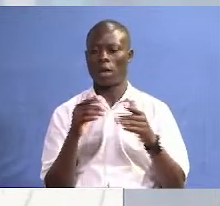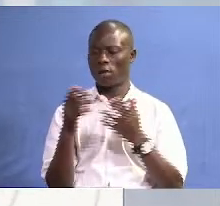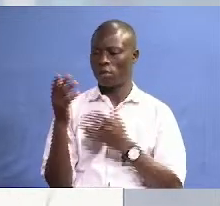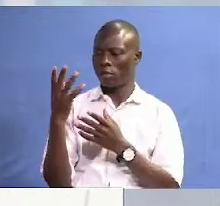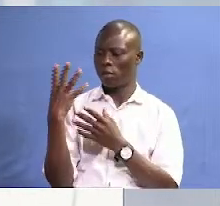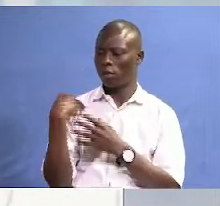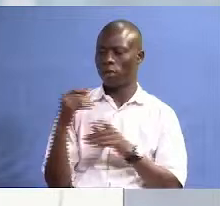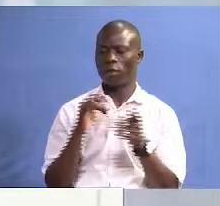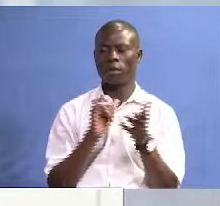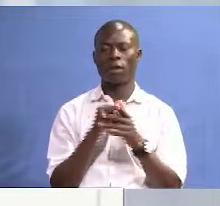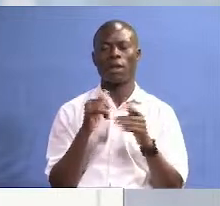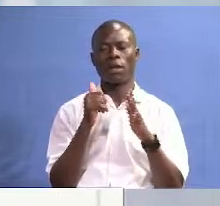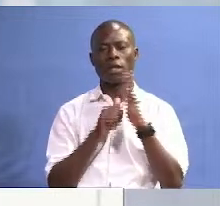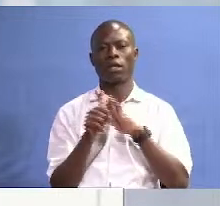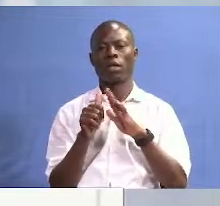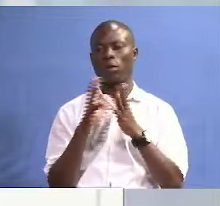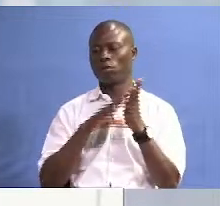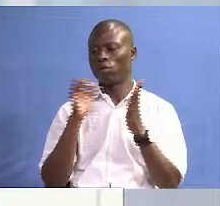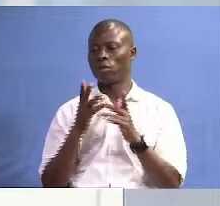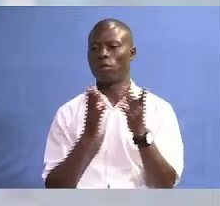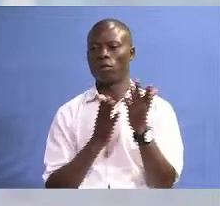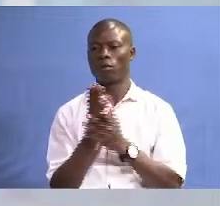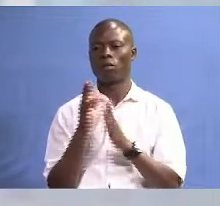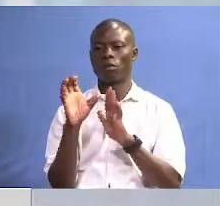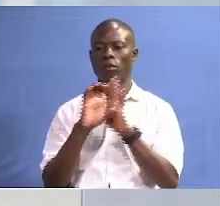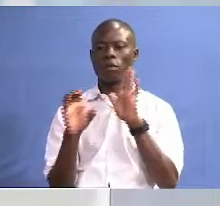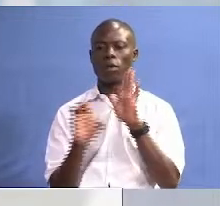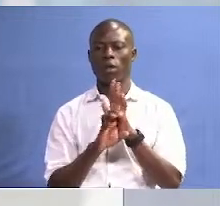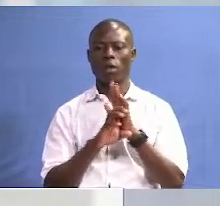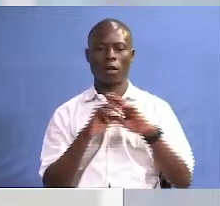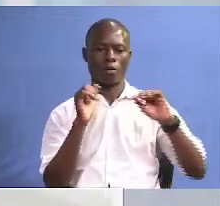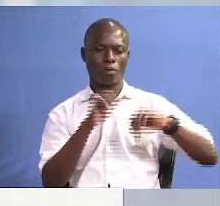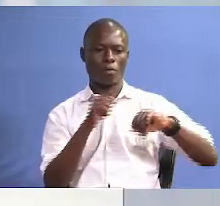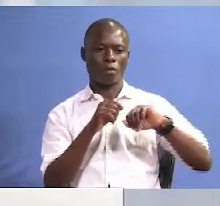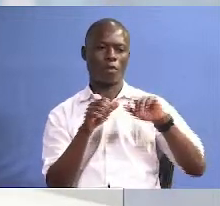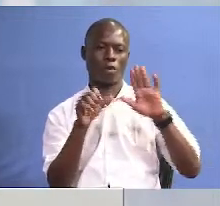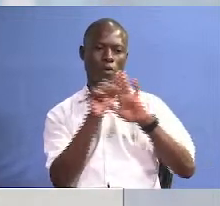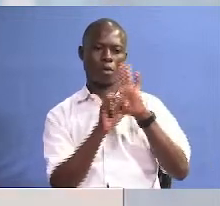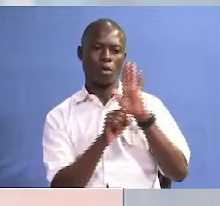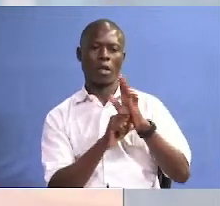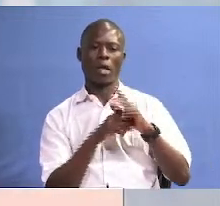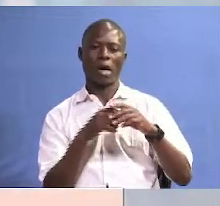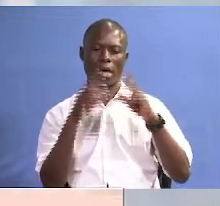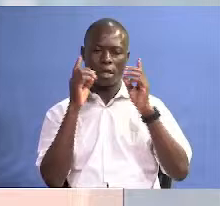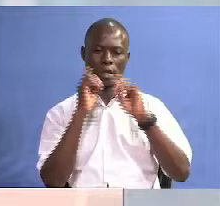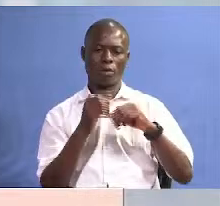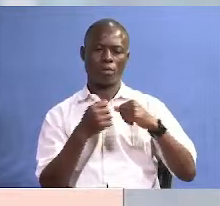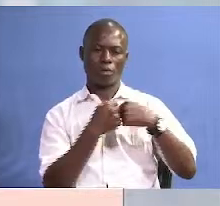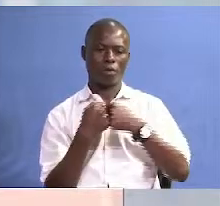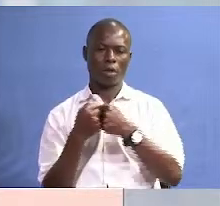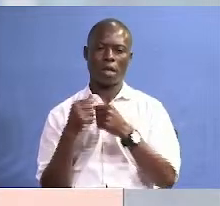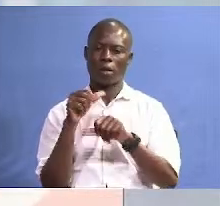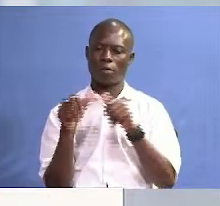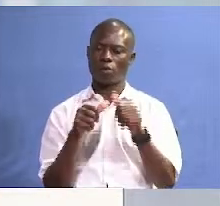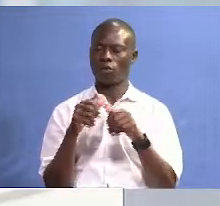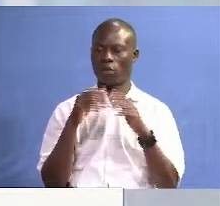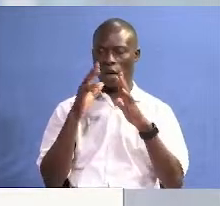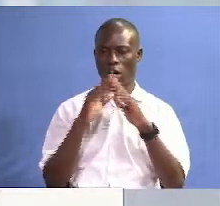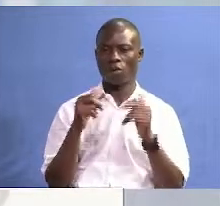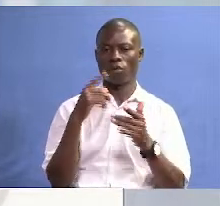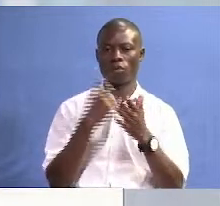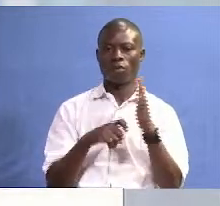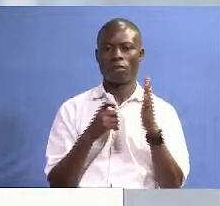ruled unconstitutional. According to the arguments from the state and petition challenging the Affordable Housing Act